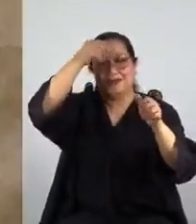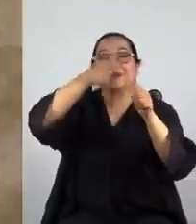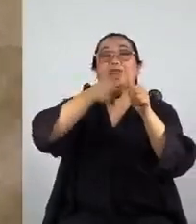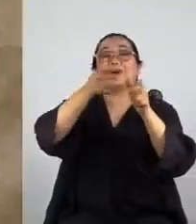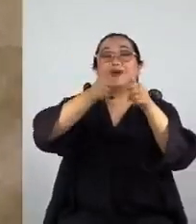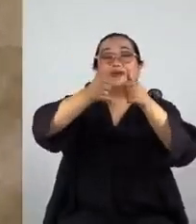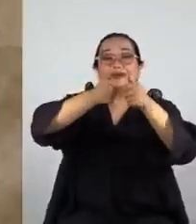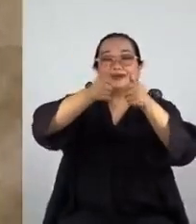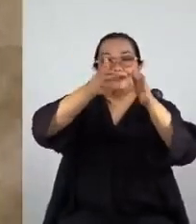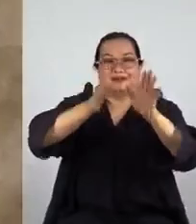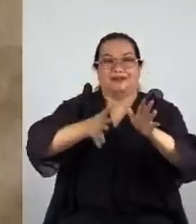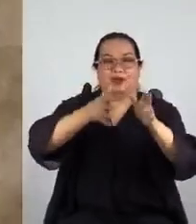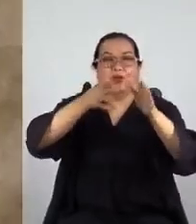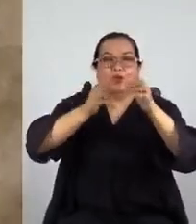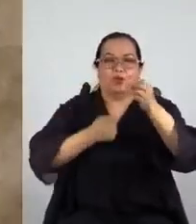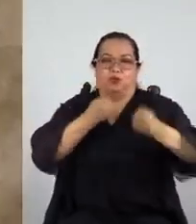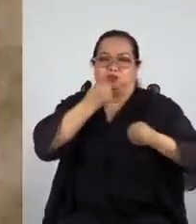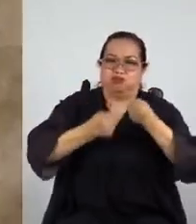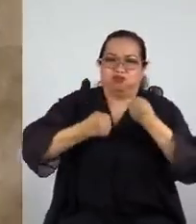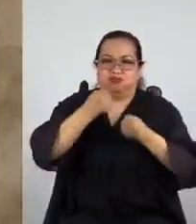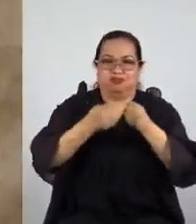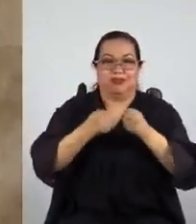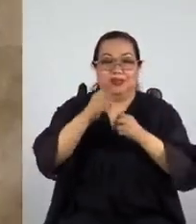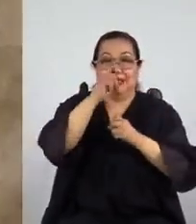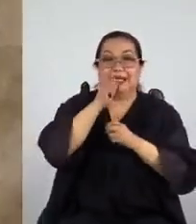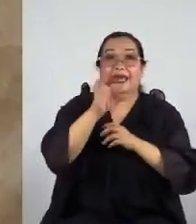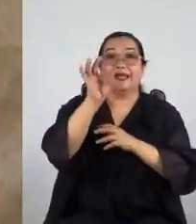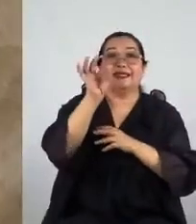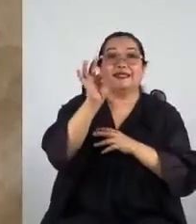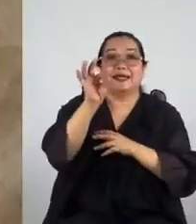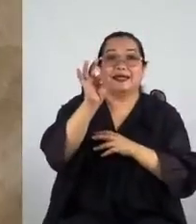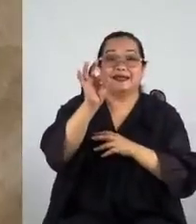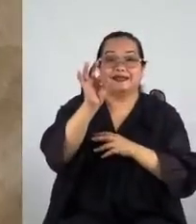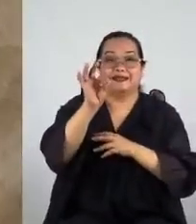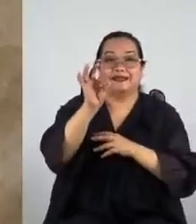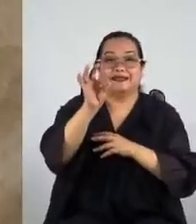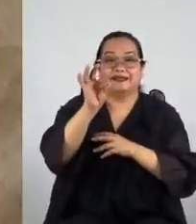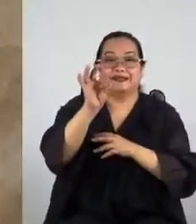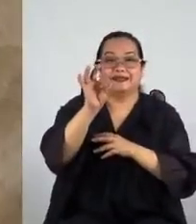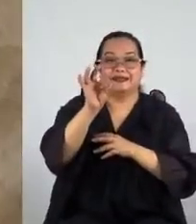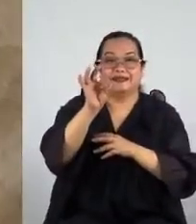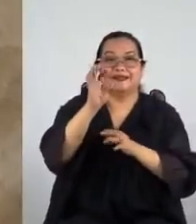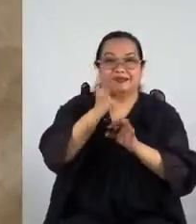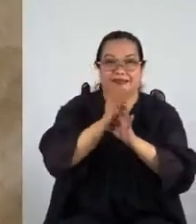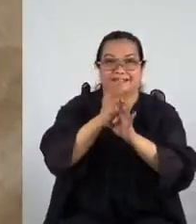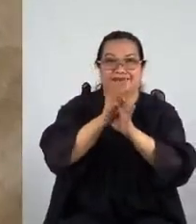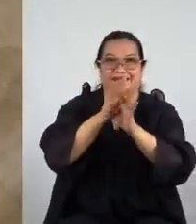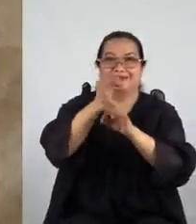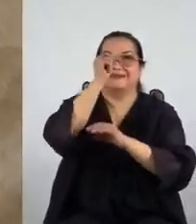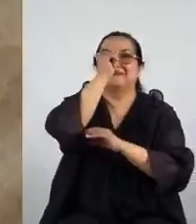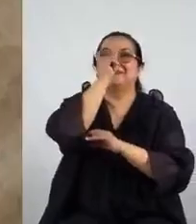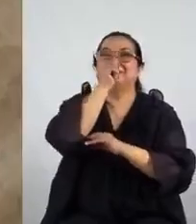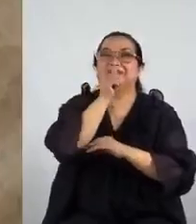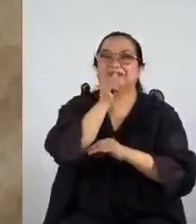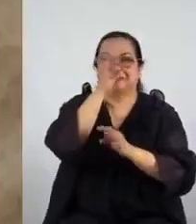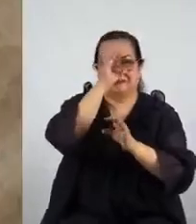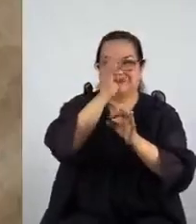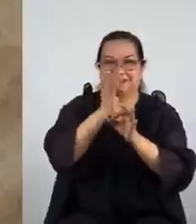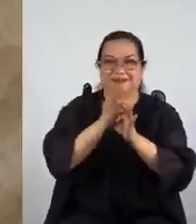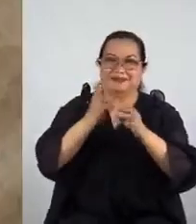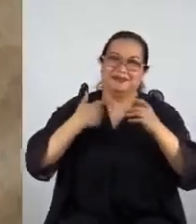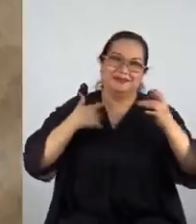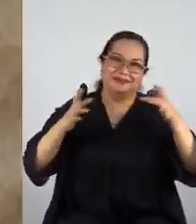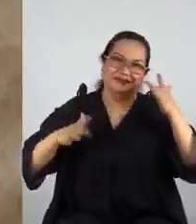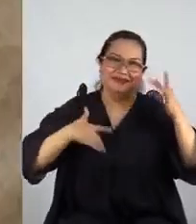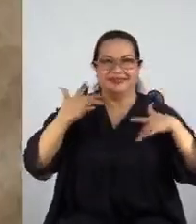know, now at 90, he is still faithfully enduring the race of faith. I had the joy